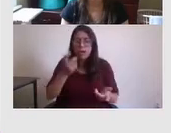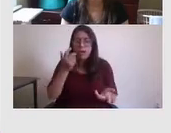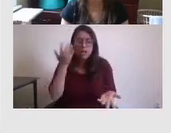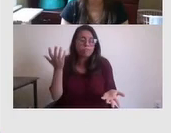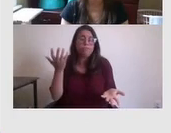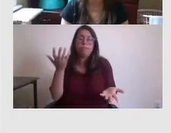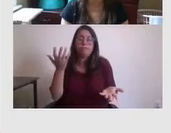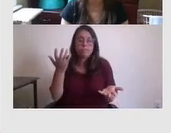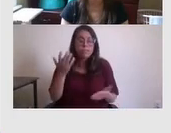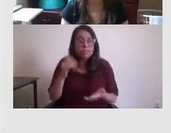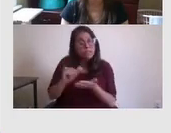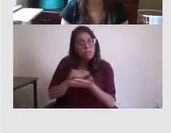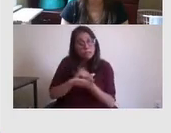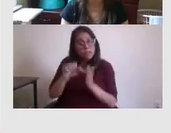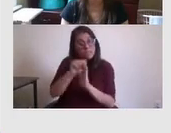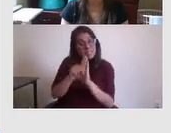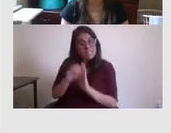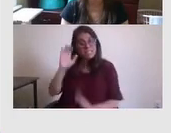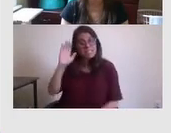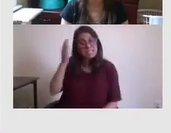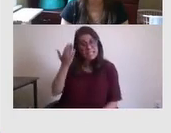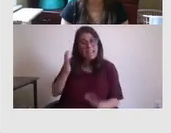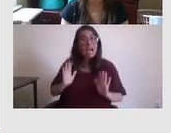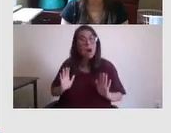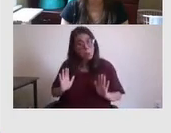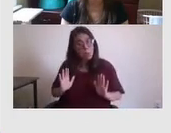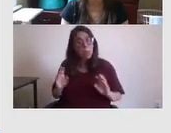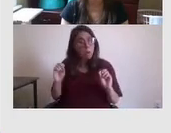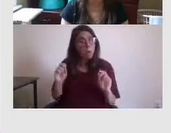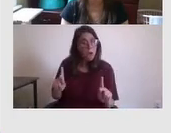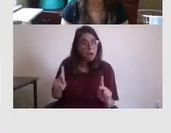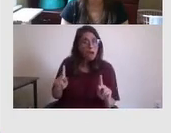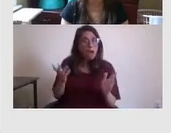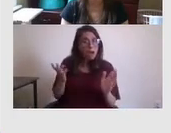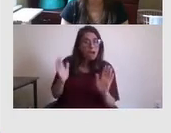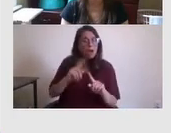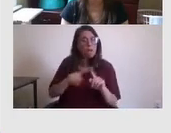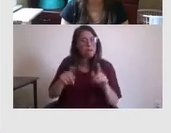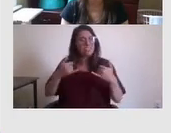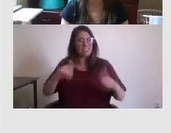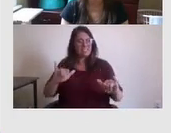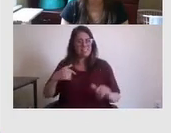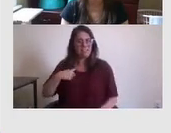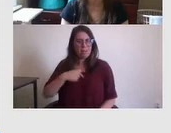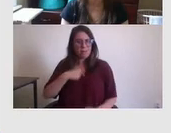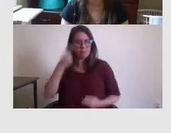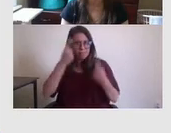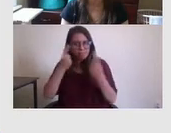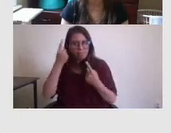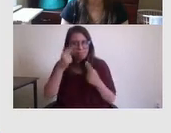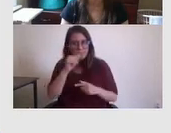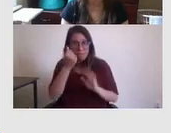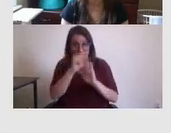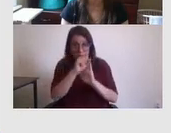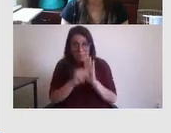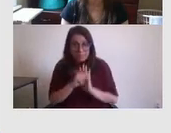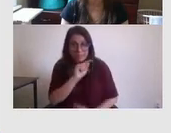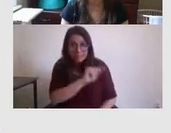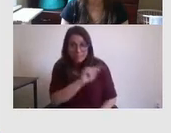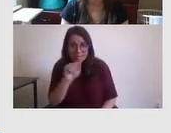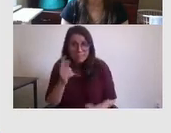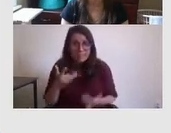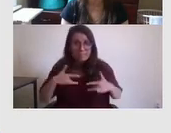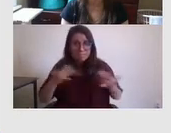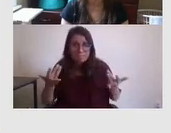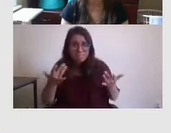while New York State seems to be in good position, I think we're all wondering how these other states and what's happening there